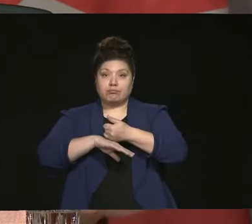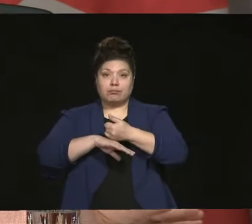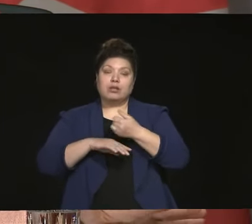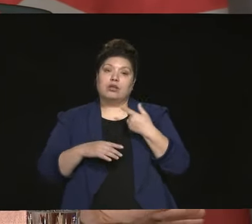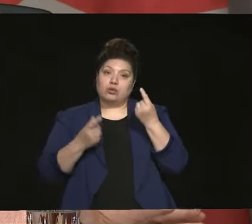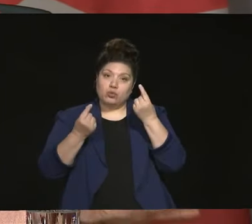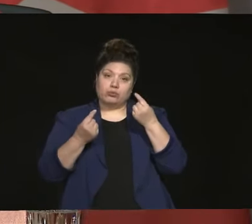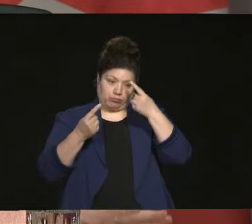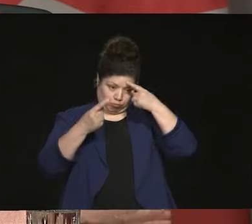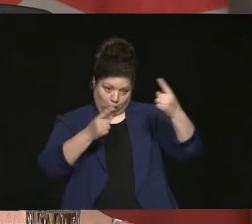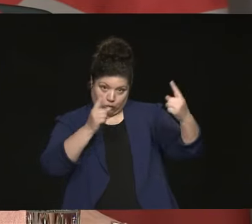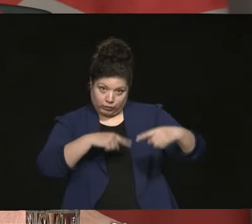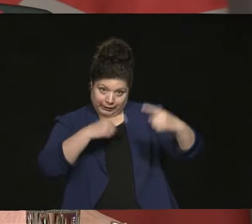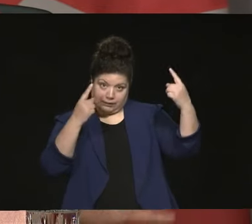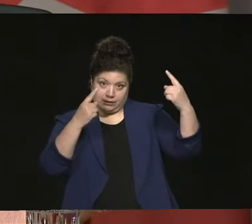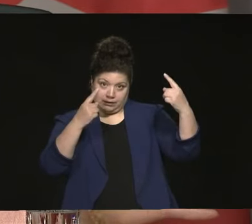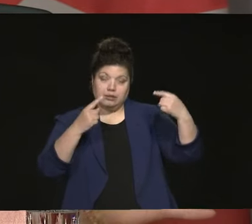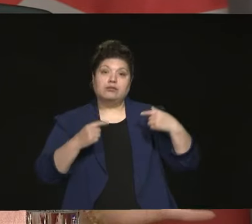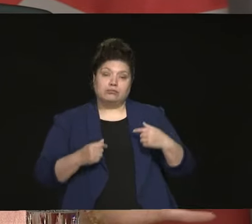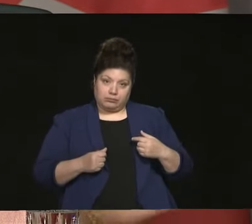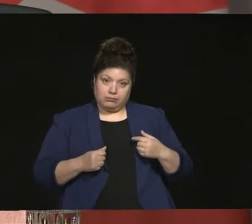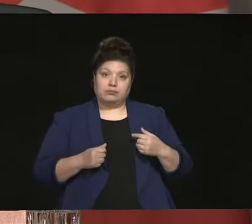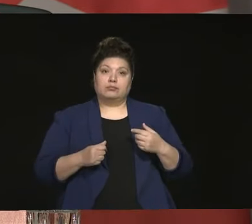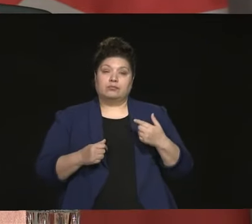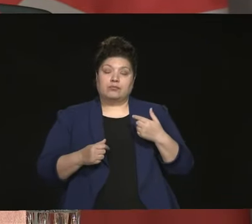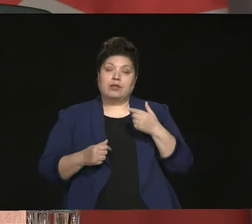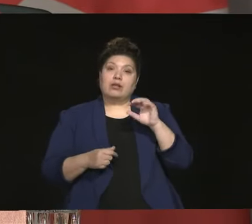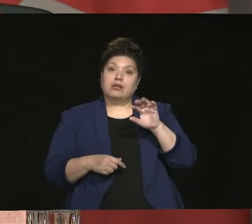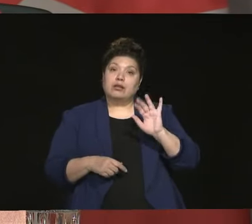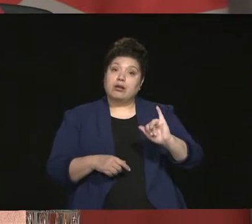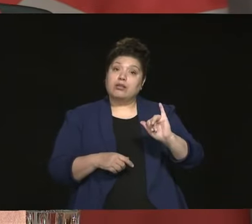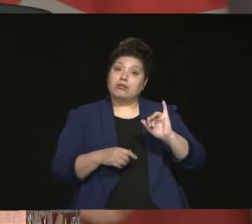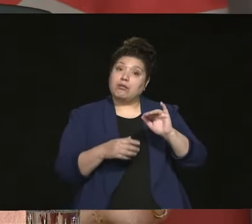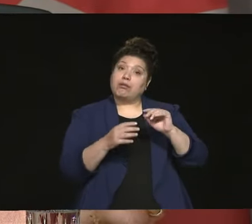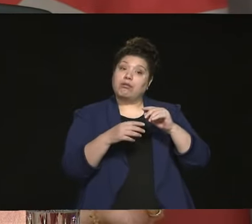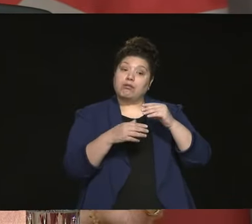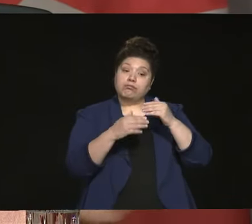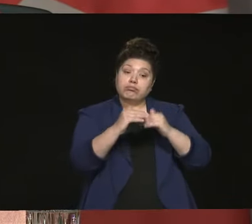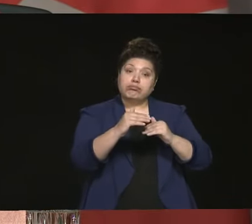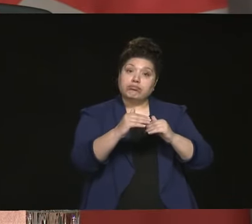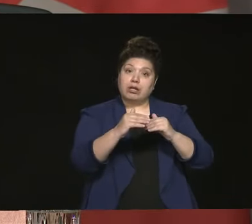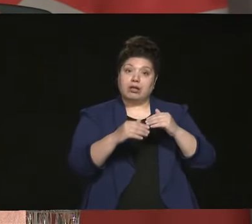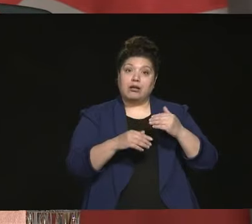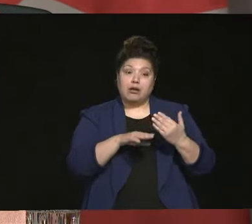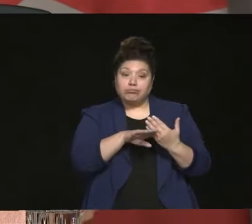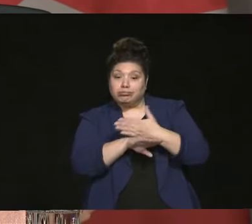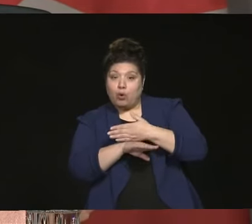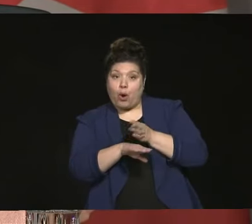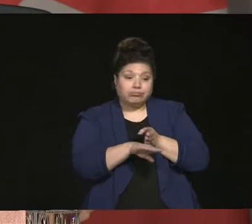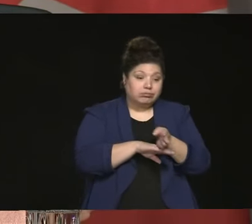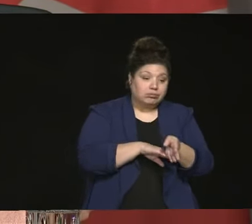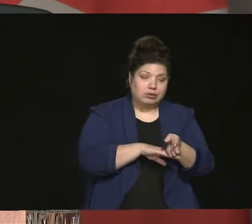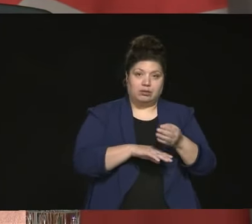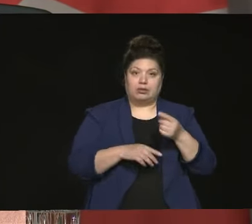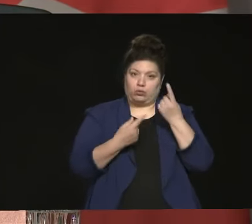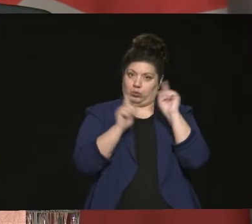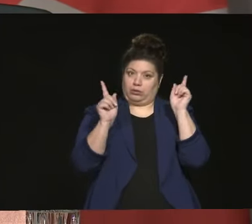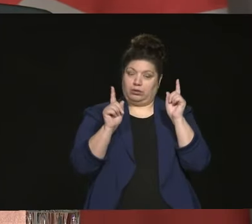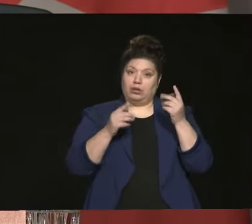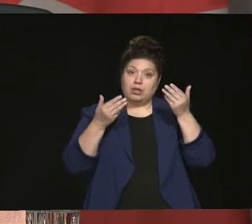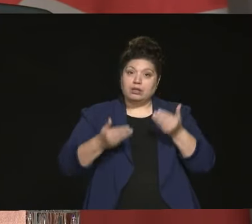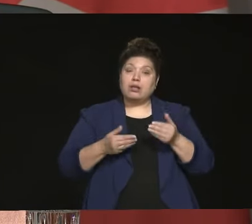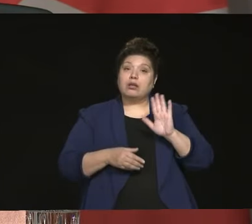coordinated way, and those restrictions are working. We have a huge decrease in travel across the border. At the